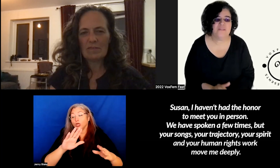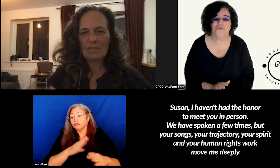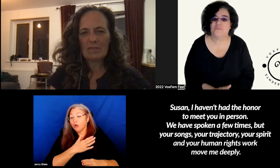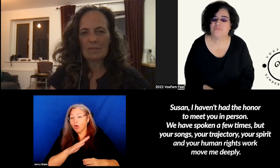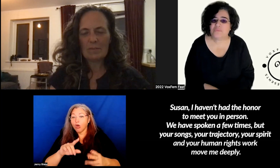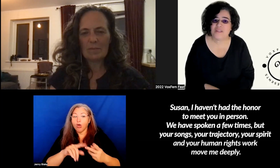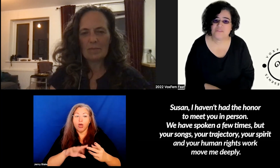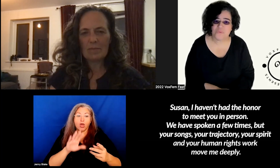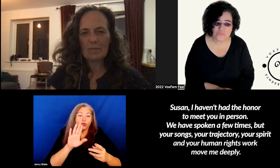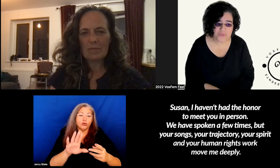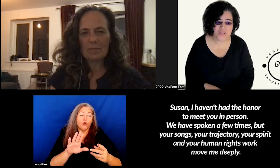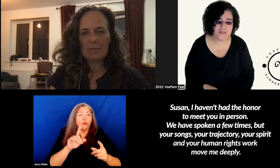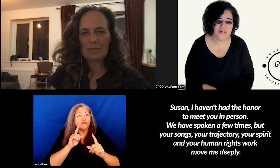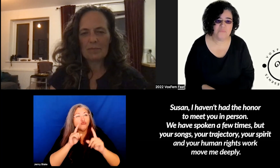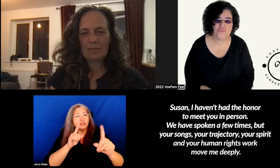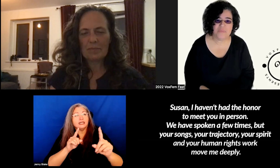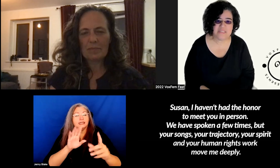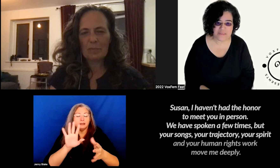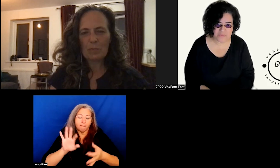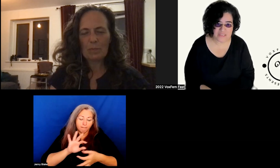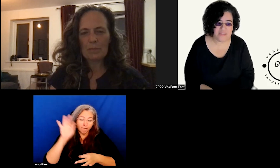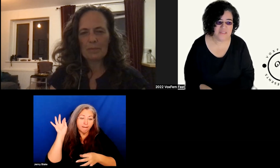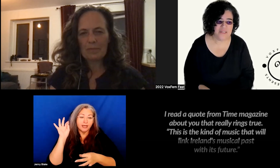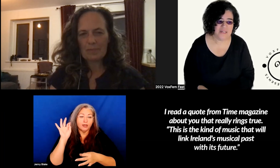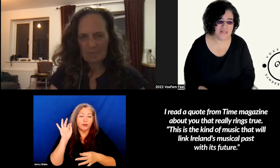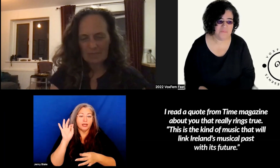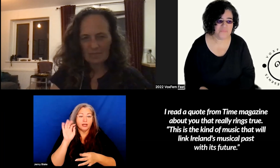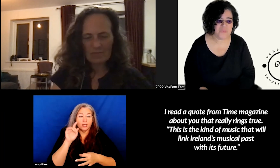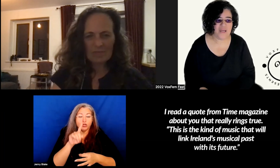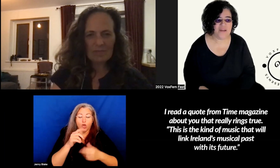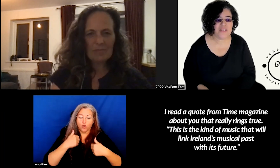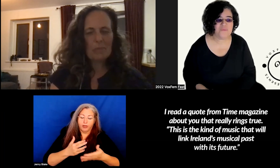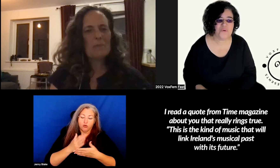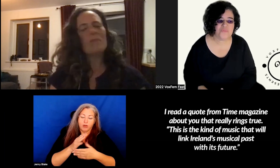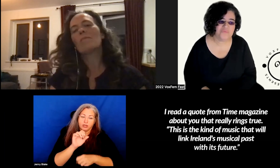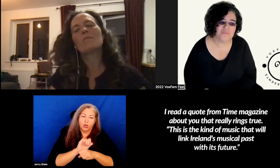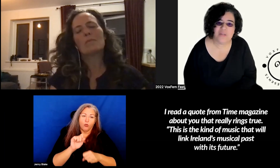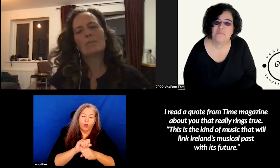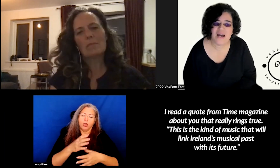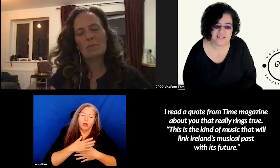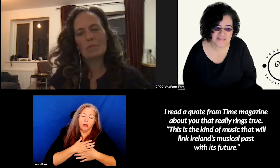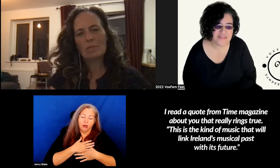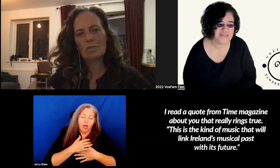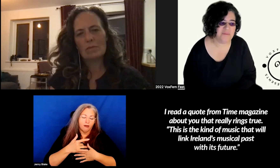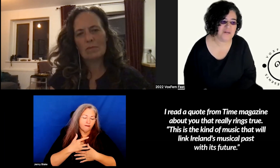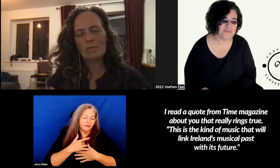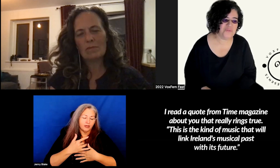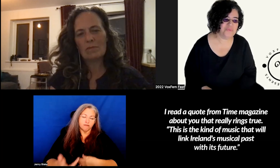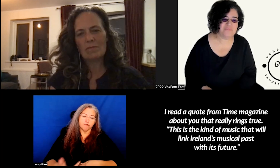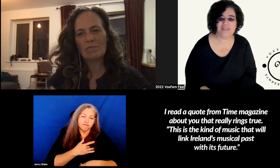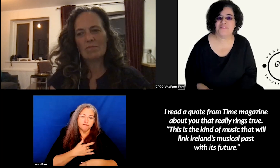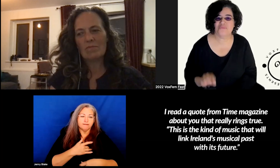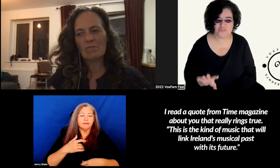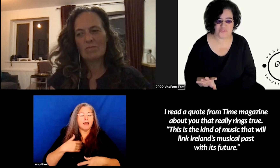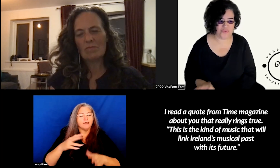spirit, and your human rights work move me deeply. I read a quote from Time magazine about you